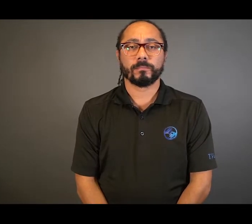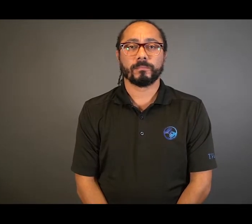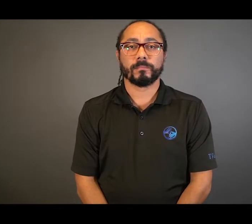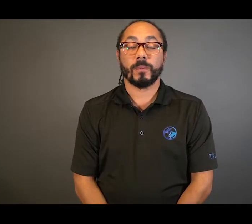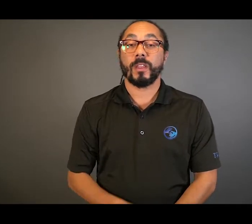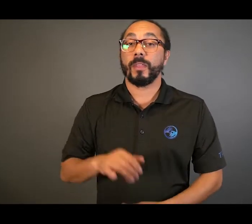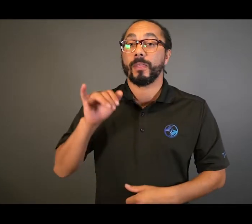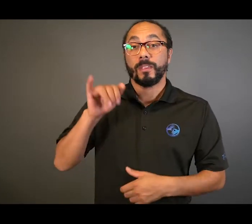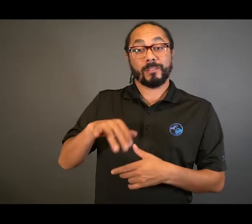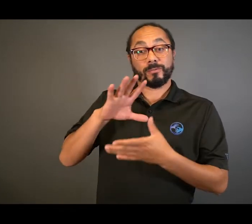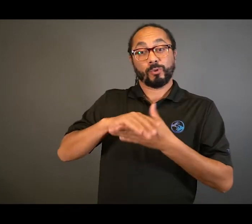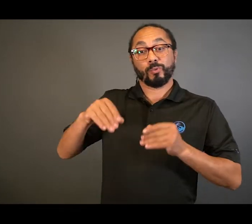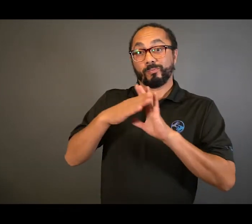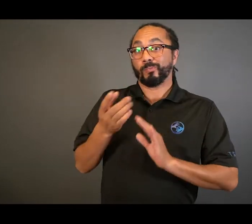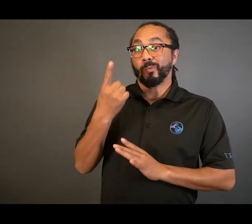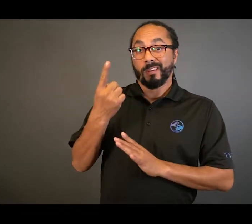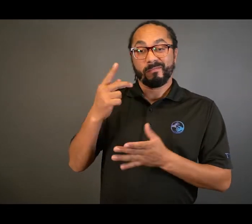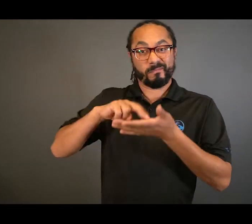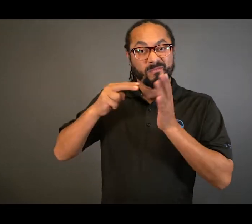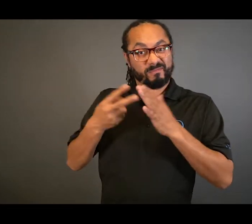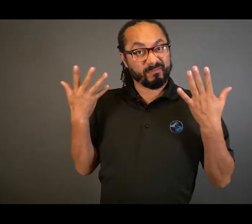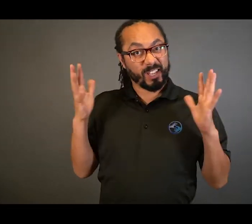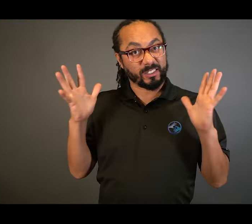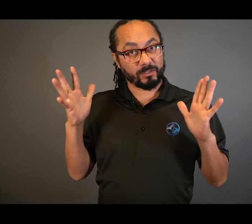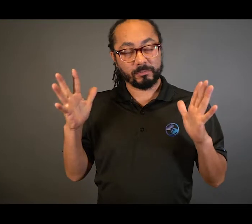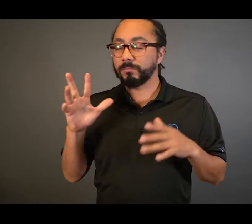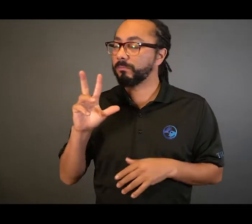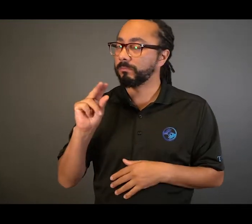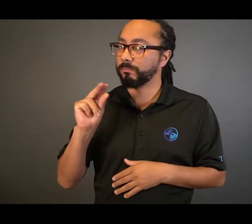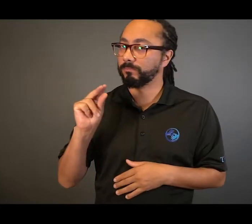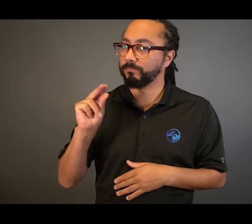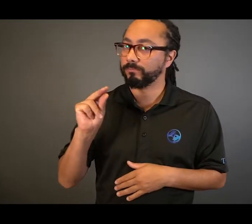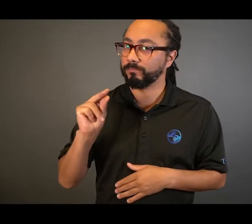One story is not the only story.